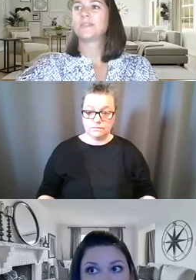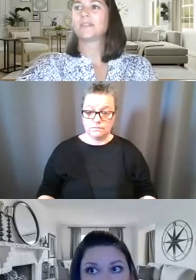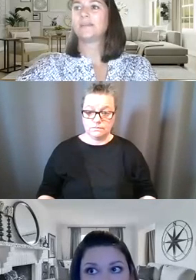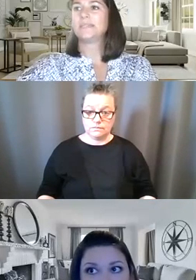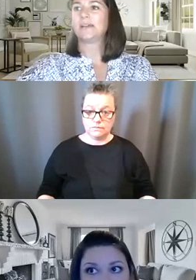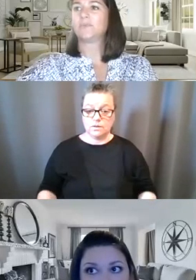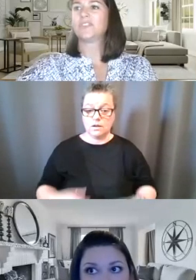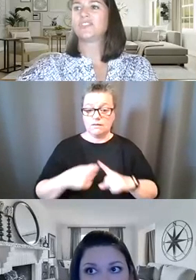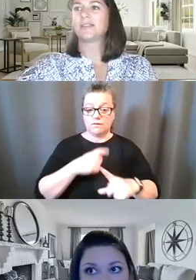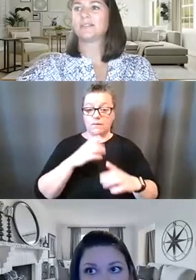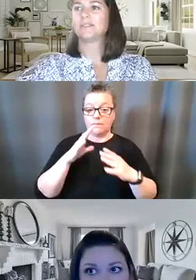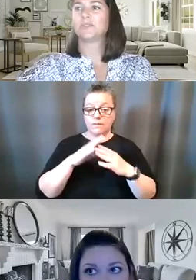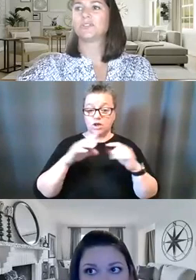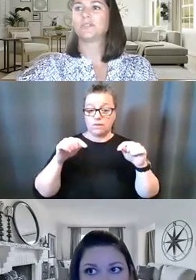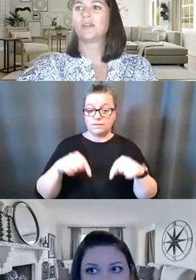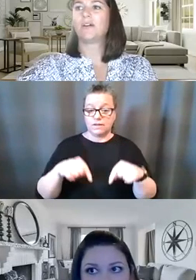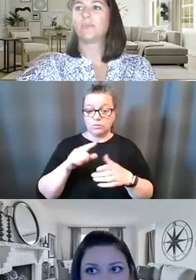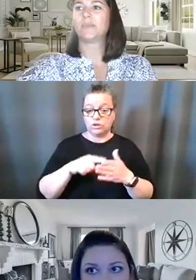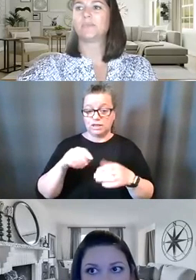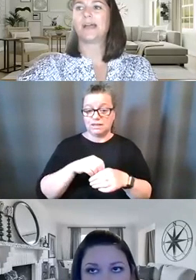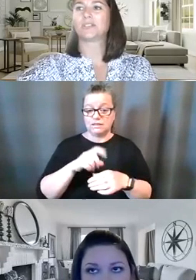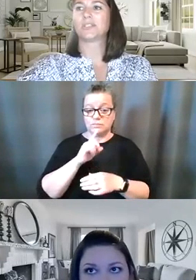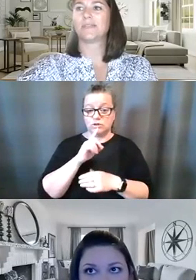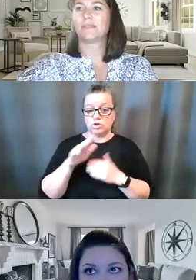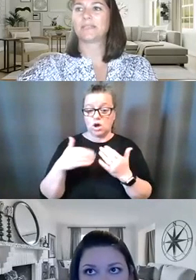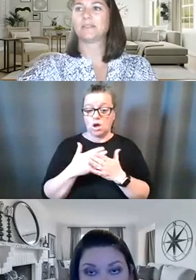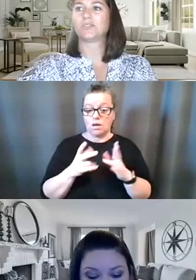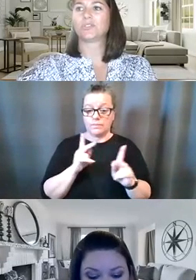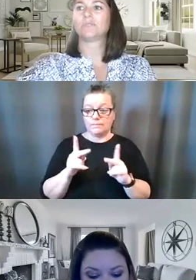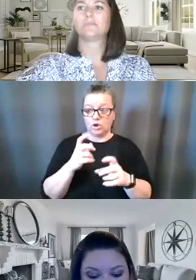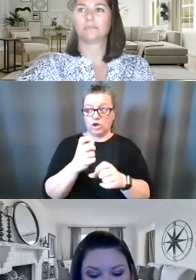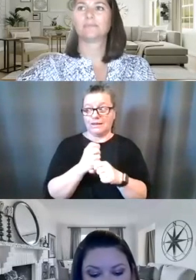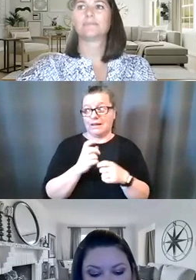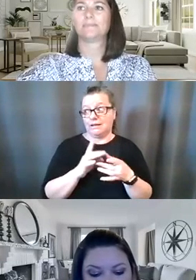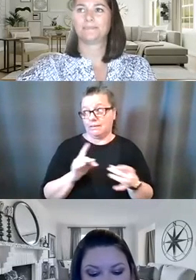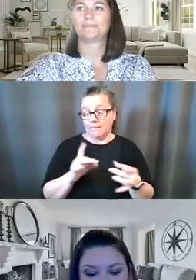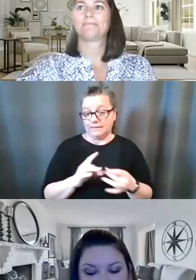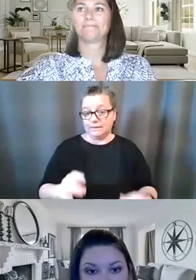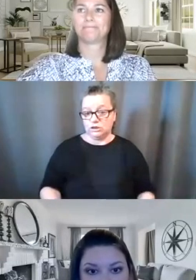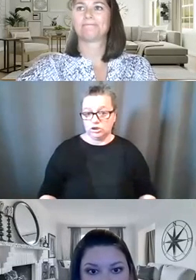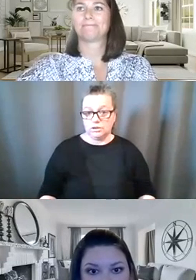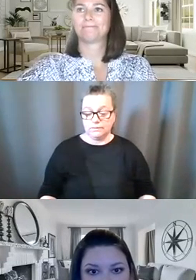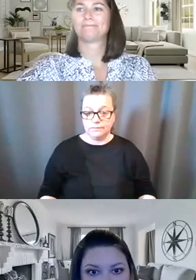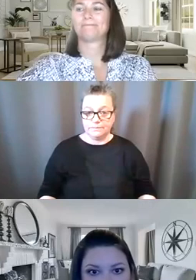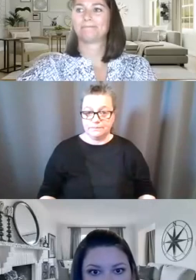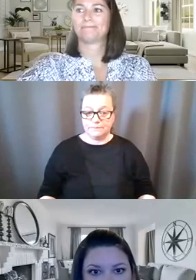From the top down with check-ins to ensure that all people actually get the message.